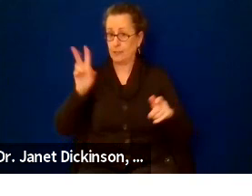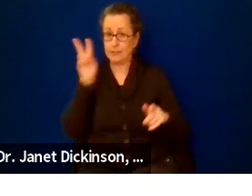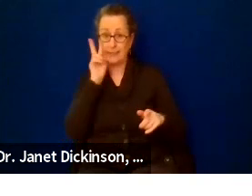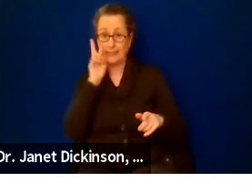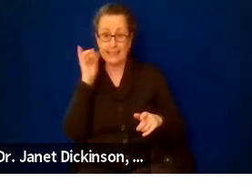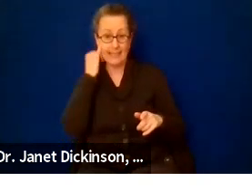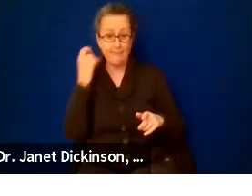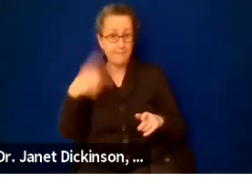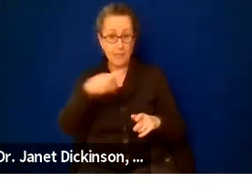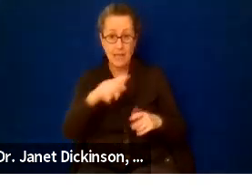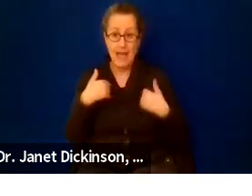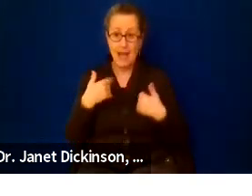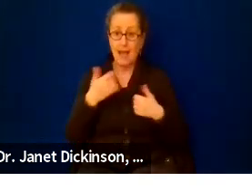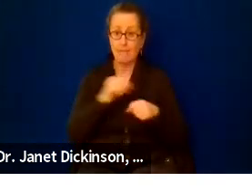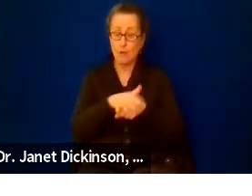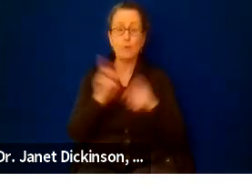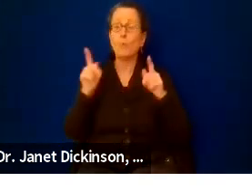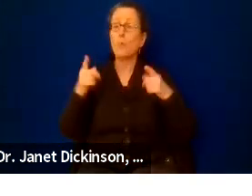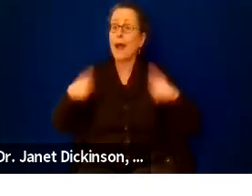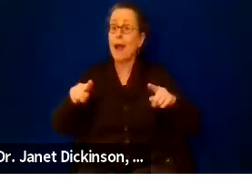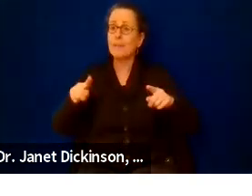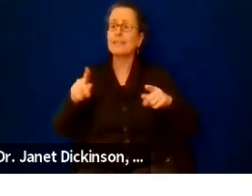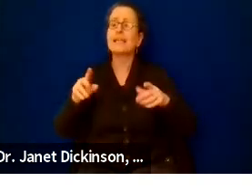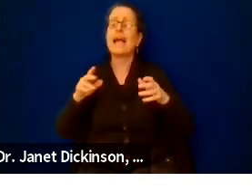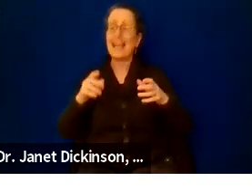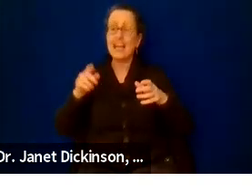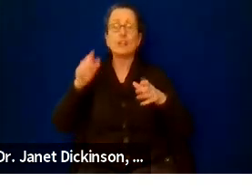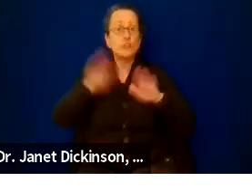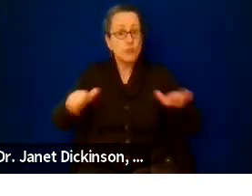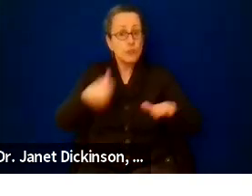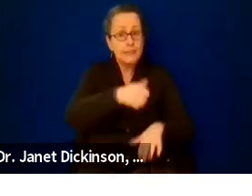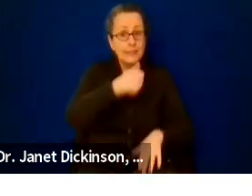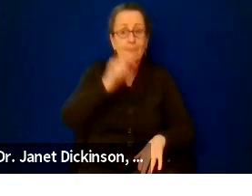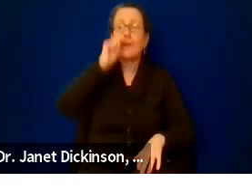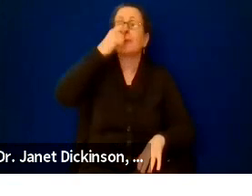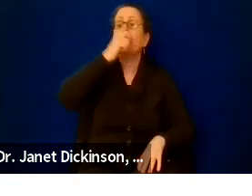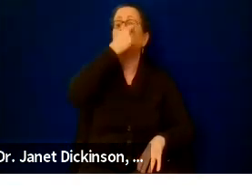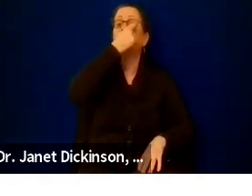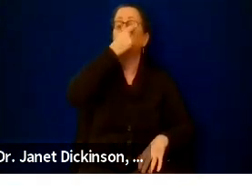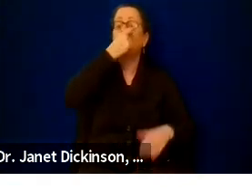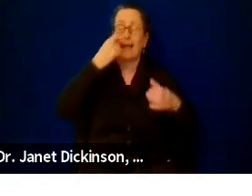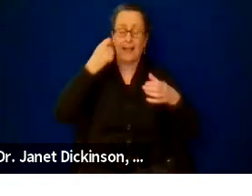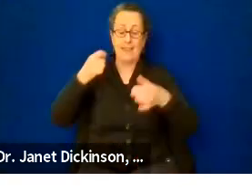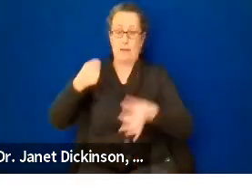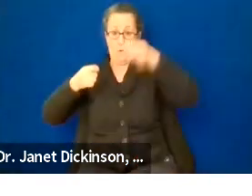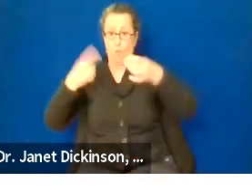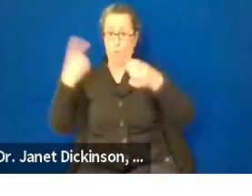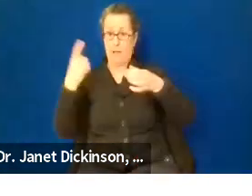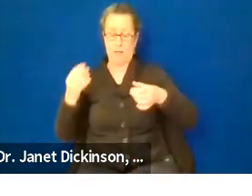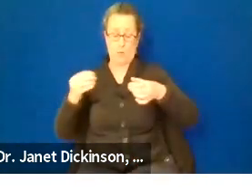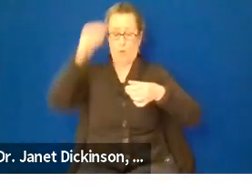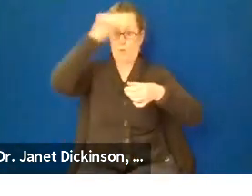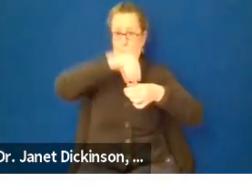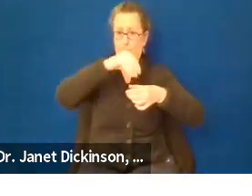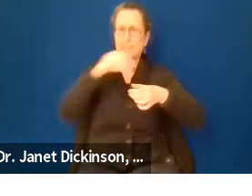child will be swabbing their nose. They will put their swabs into a collective pool of samples and